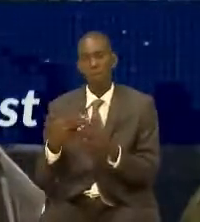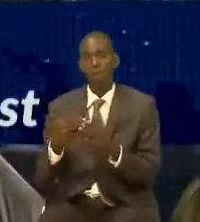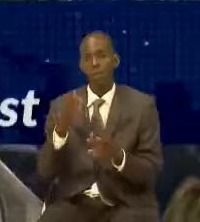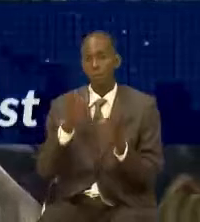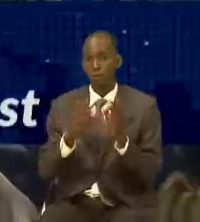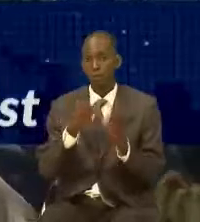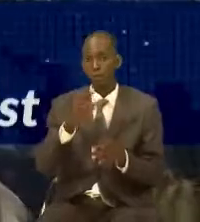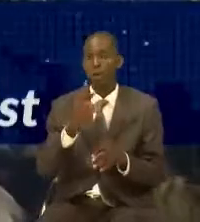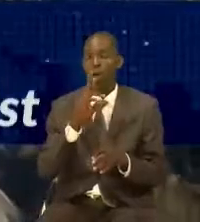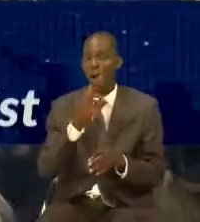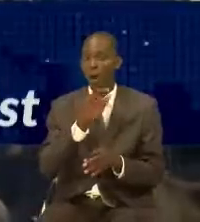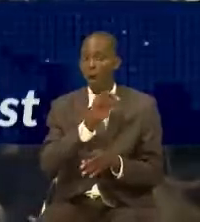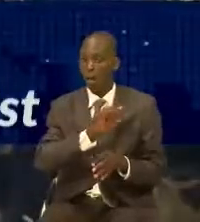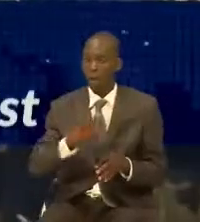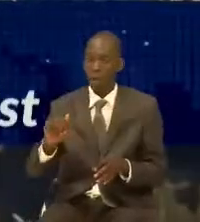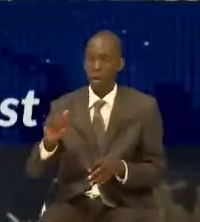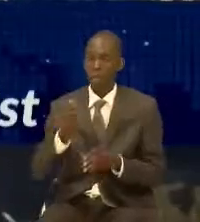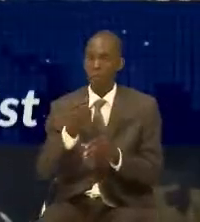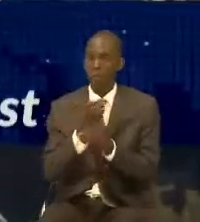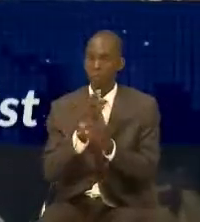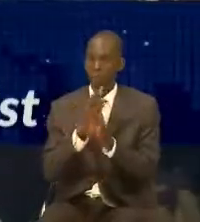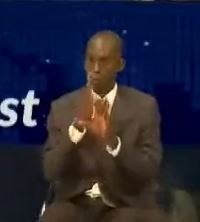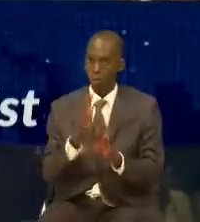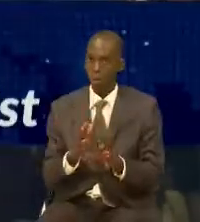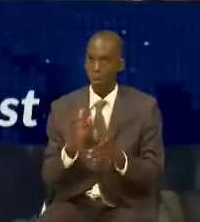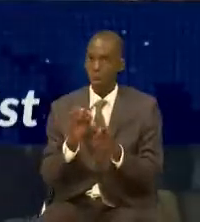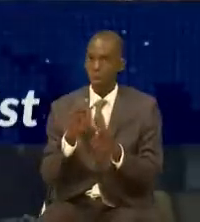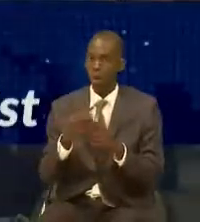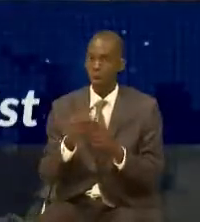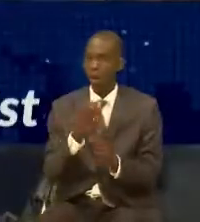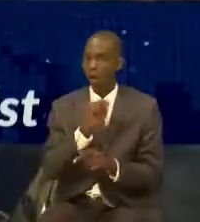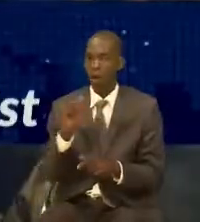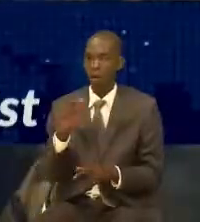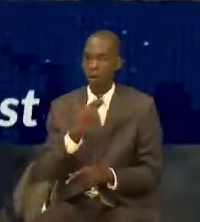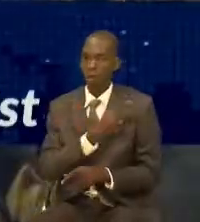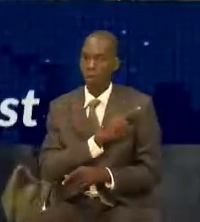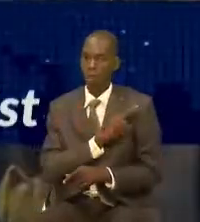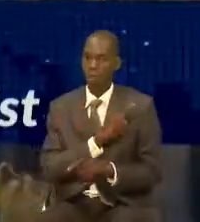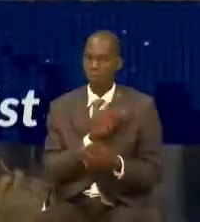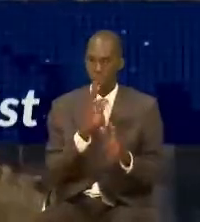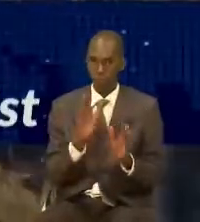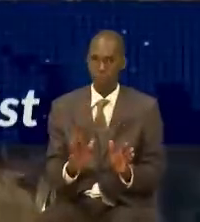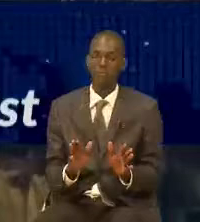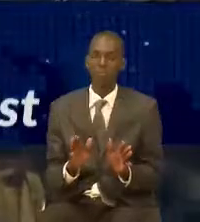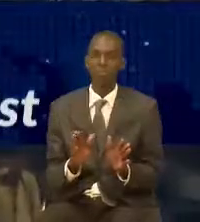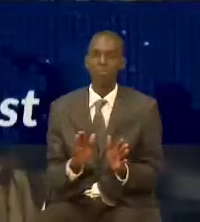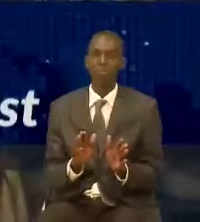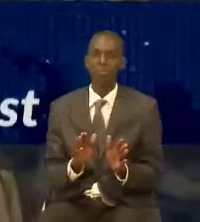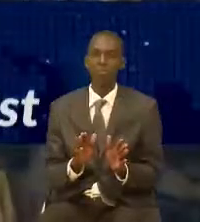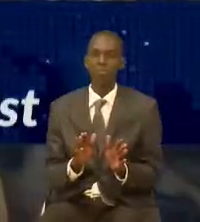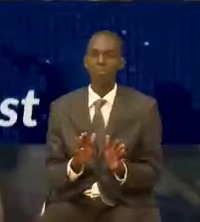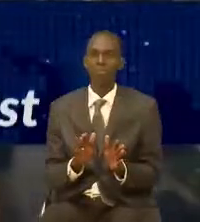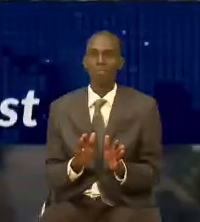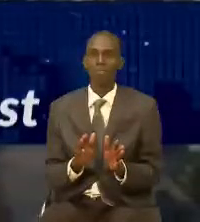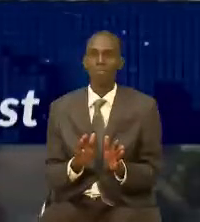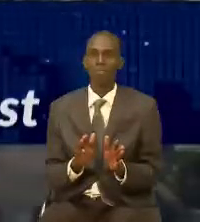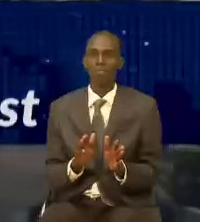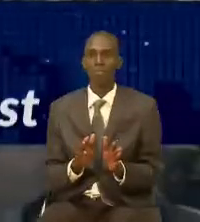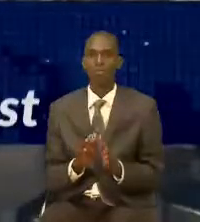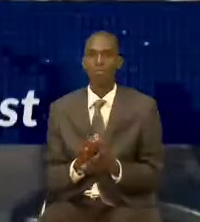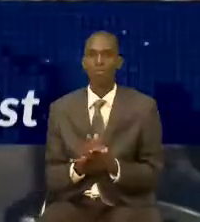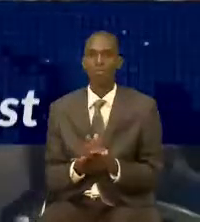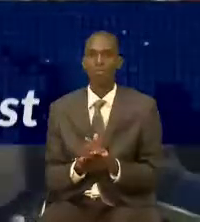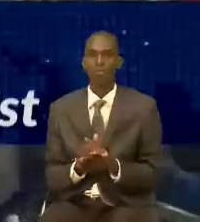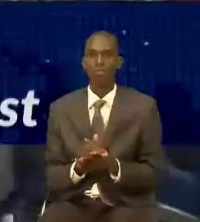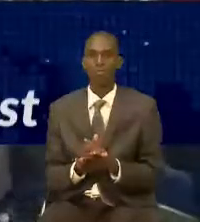don't return to your seat until we are true with all the sectors counselors once you are done with your sectors